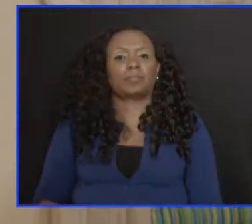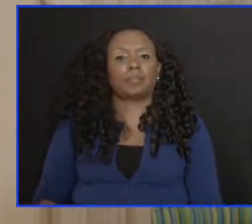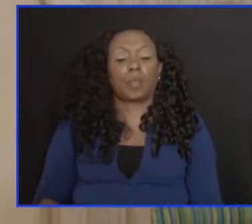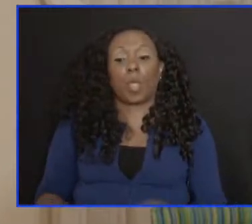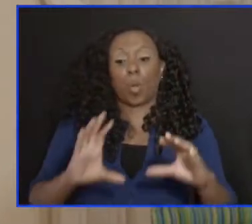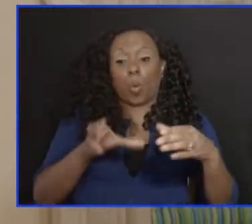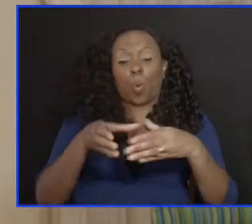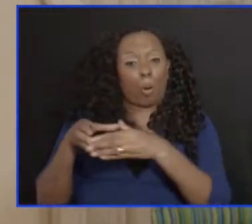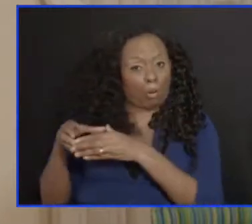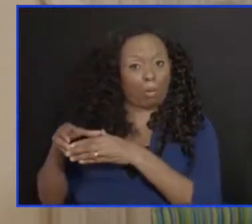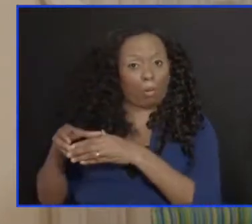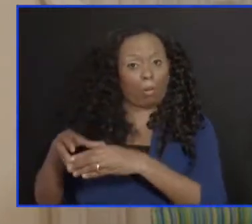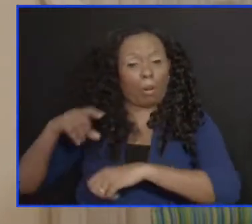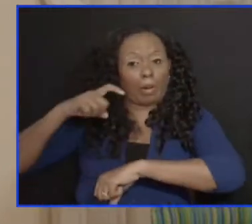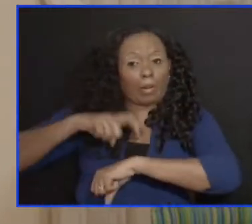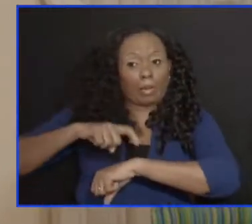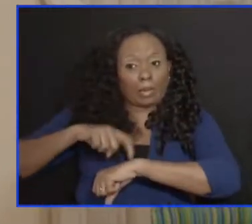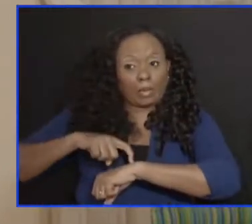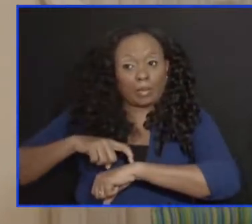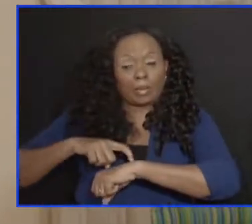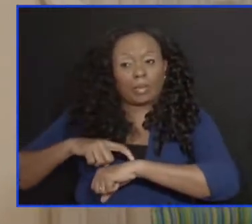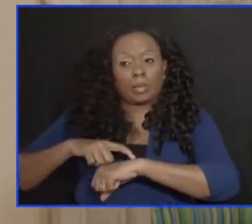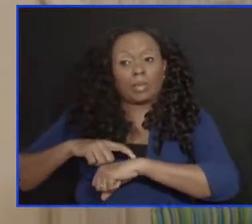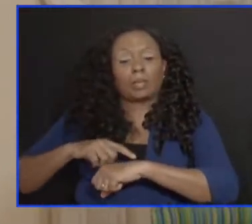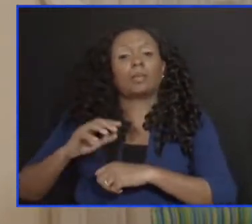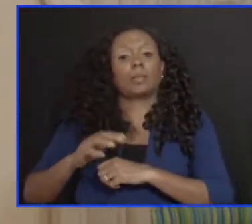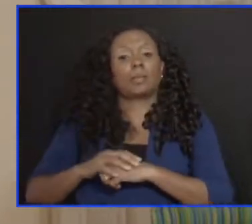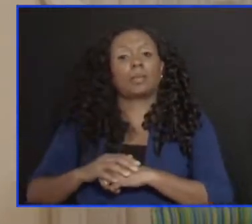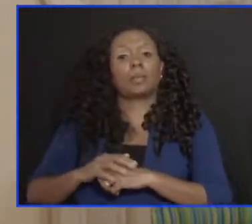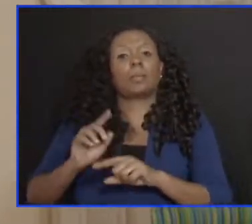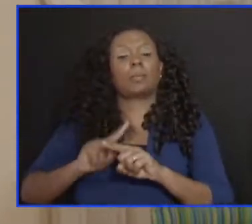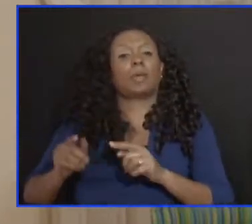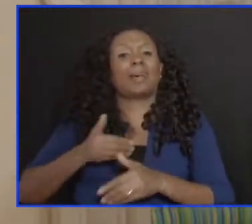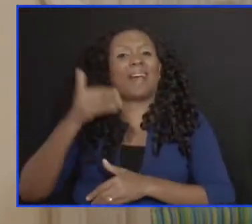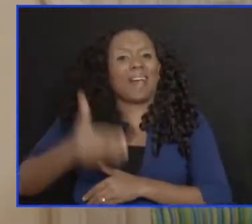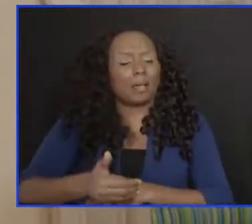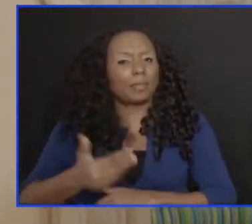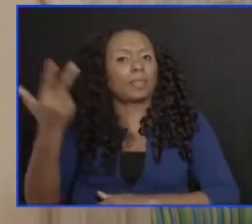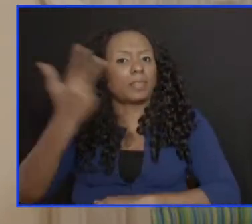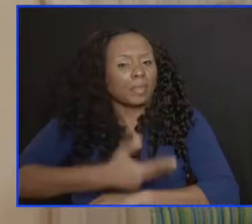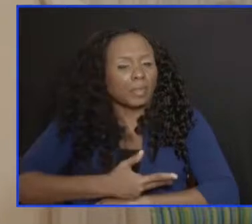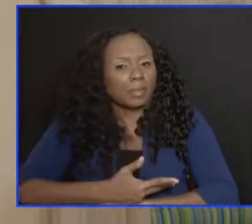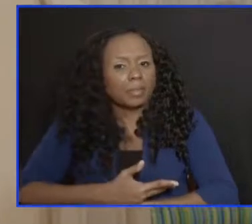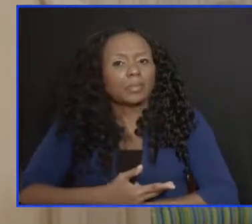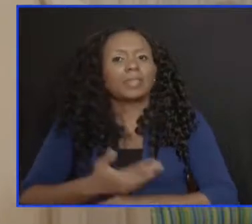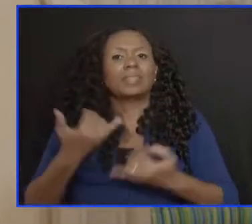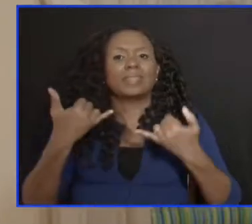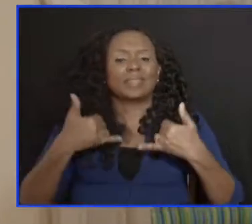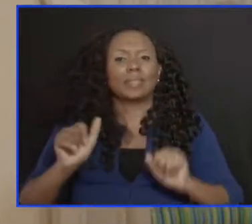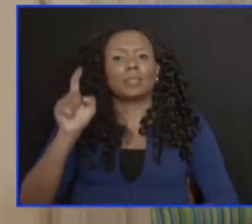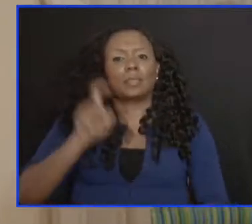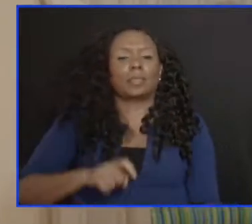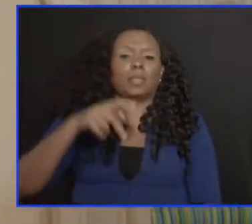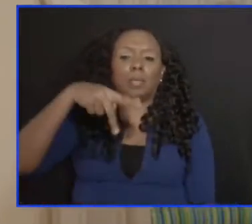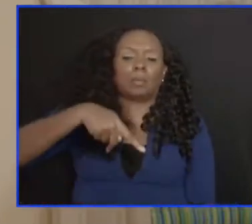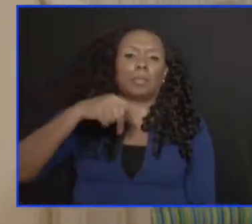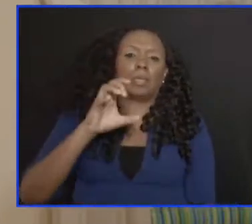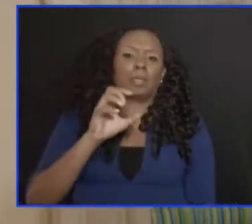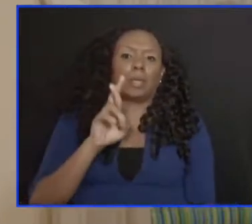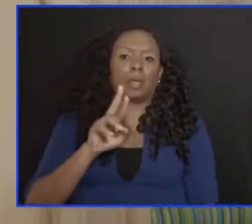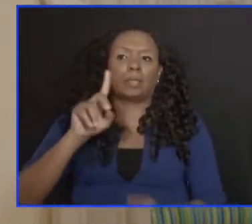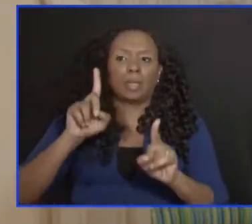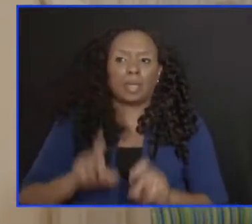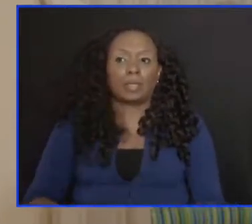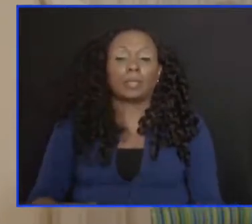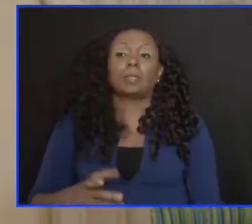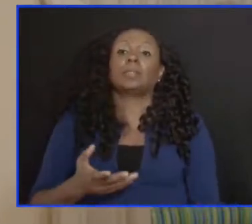period. So the quarantine period is after 3 days. You will do that PCR test to determine if, in fact,